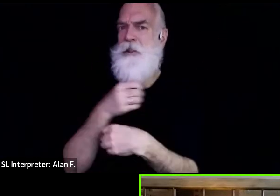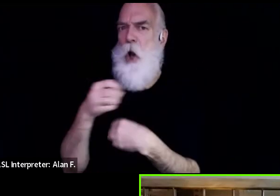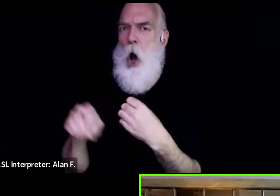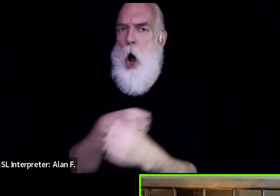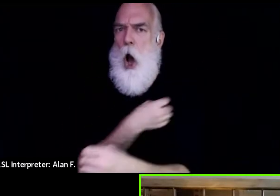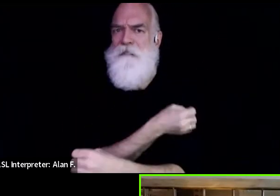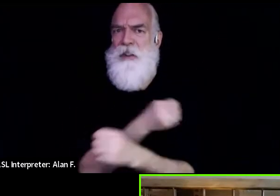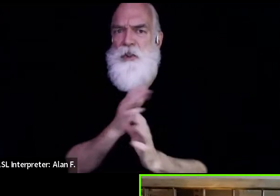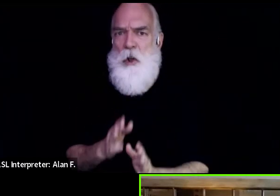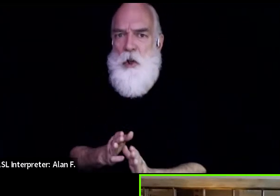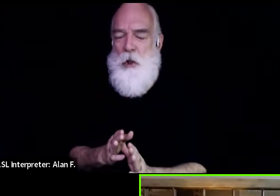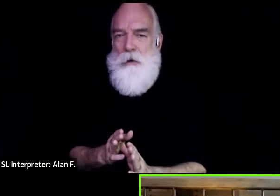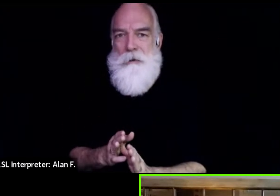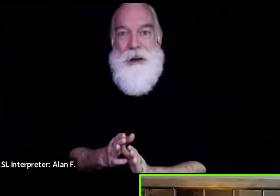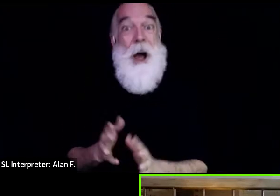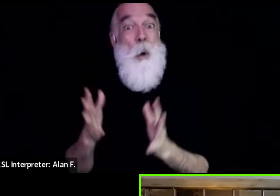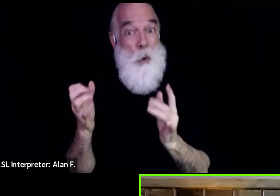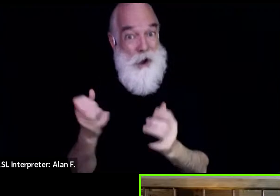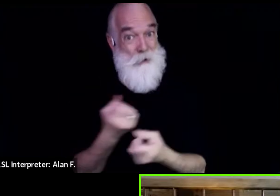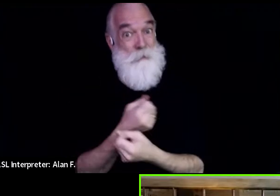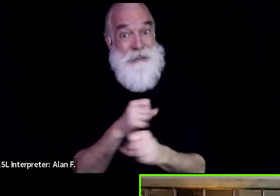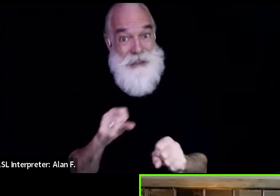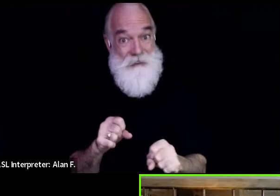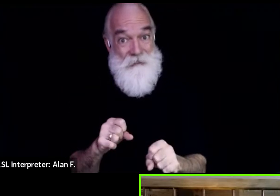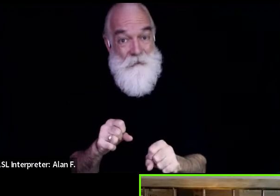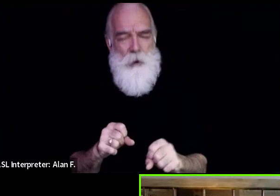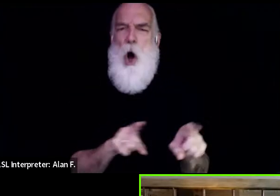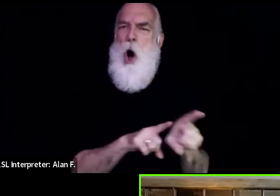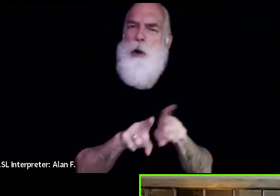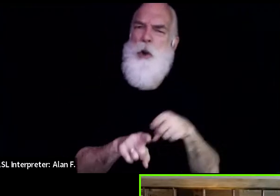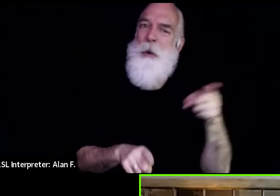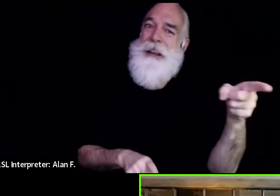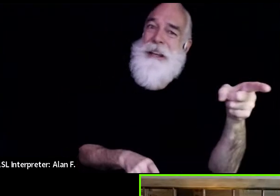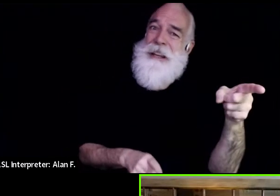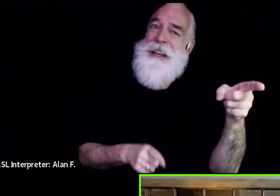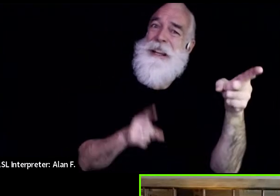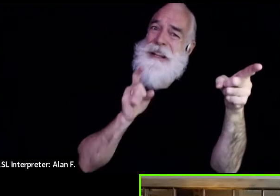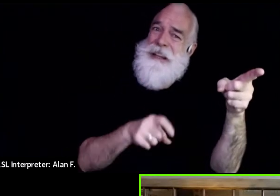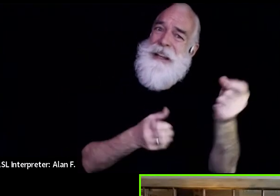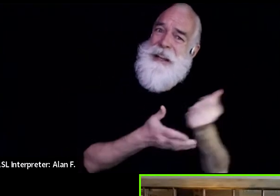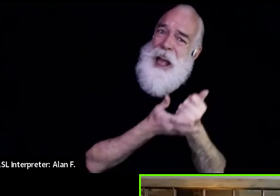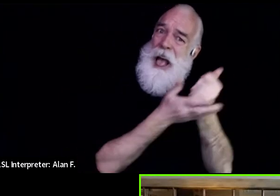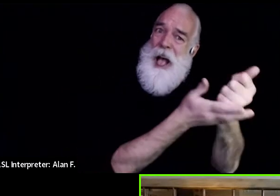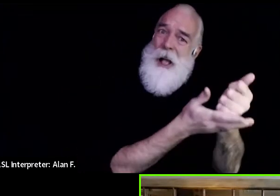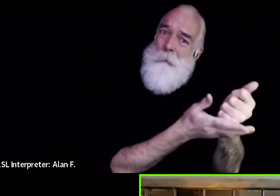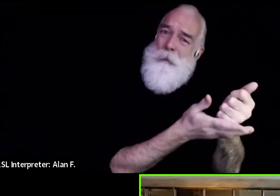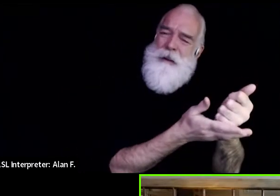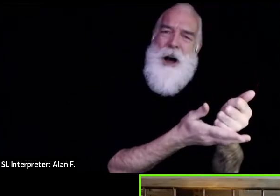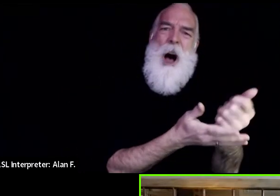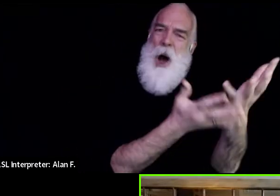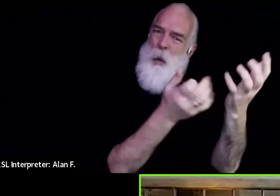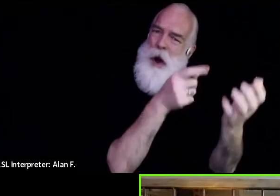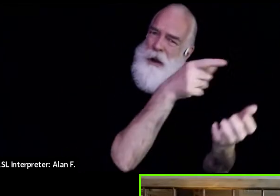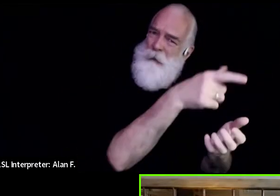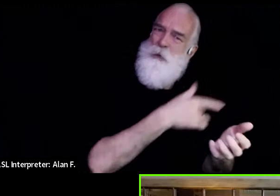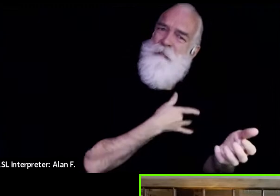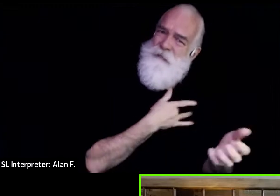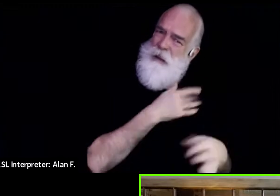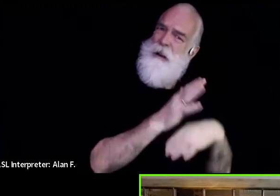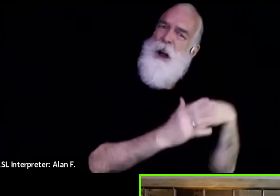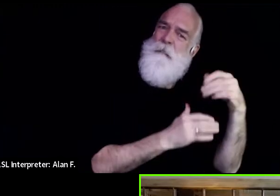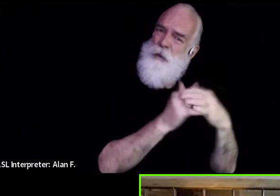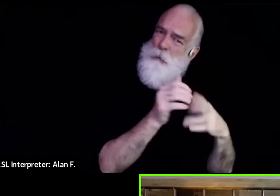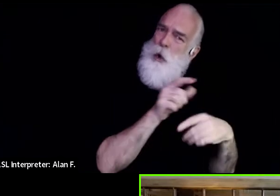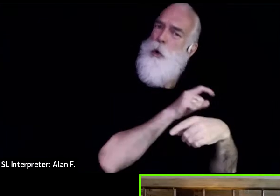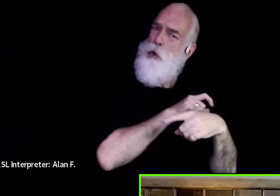a police officer to come and assist him if he's in an area or if he has an